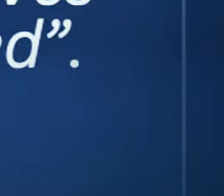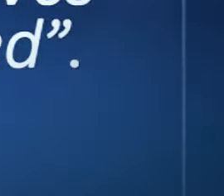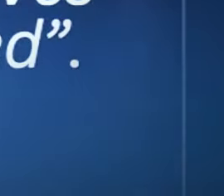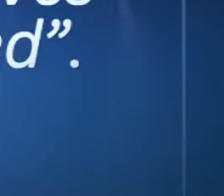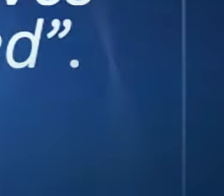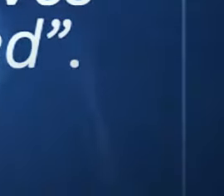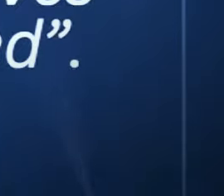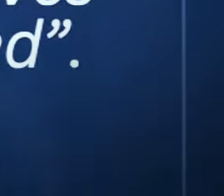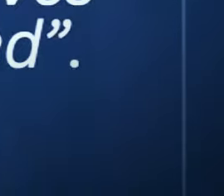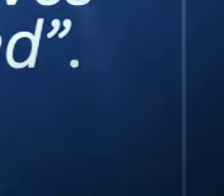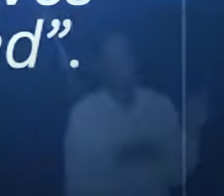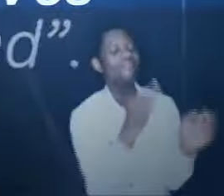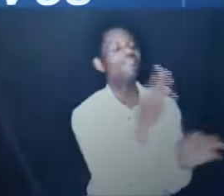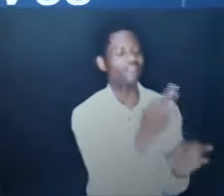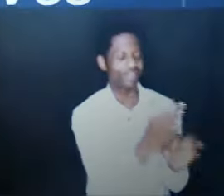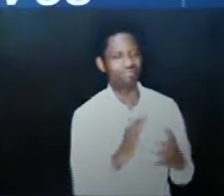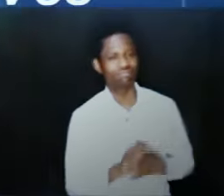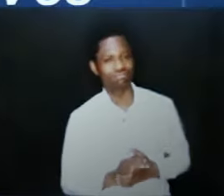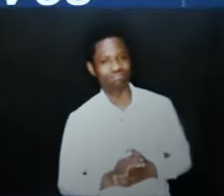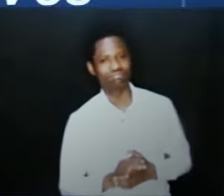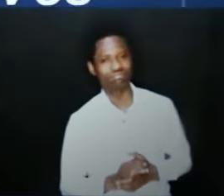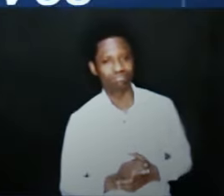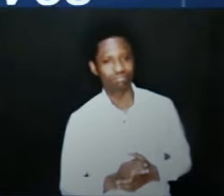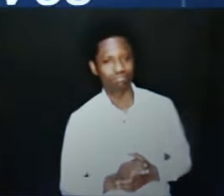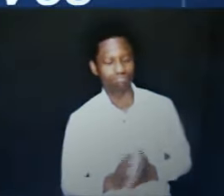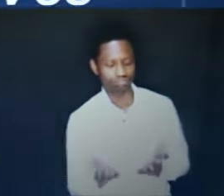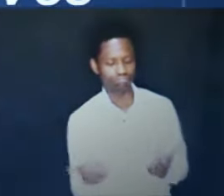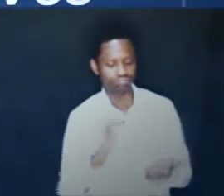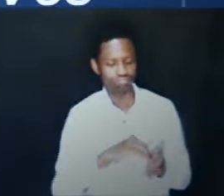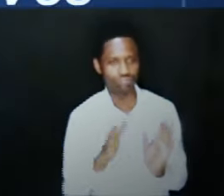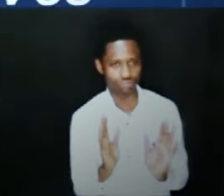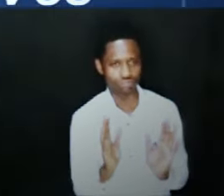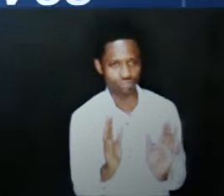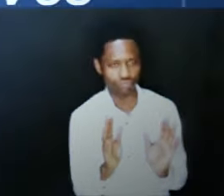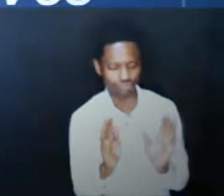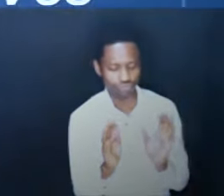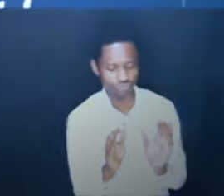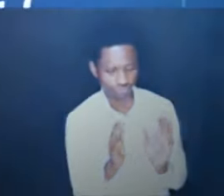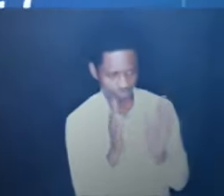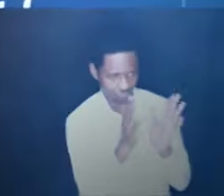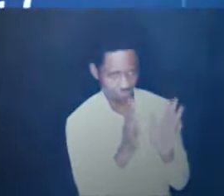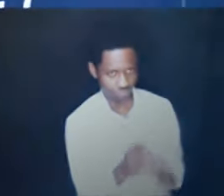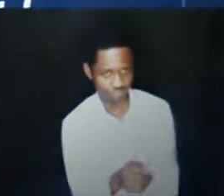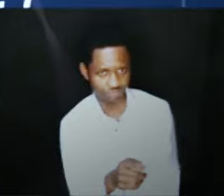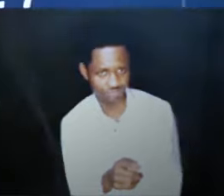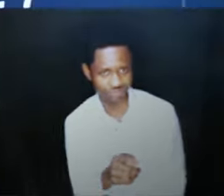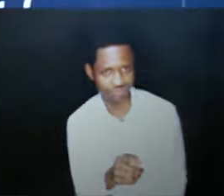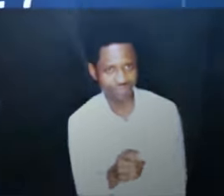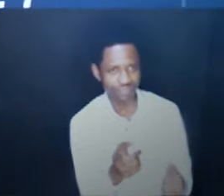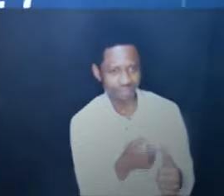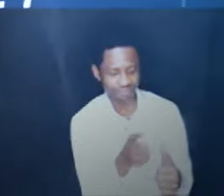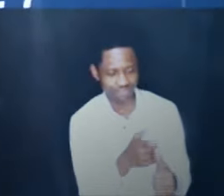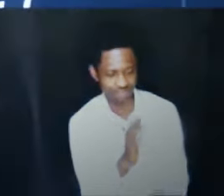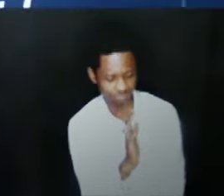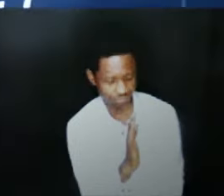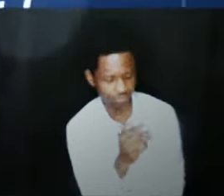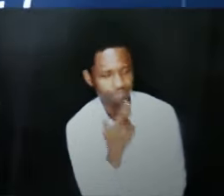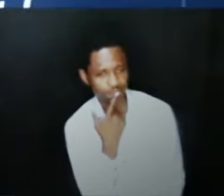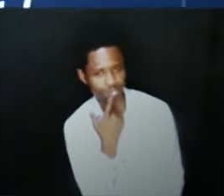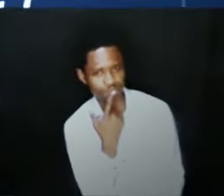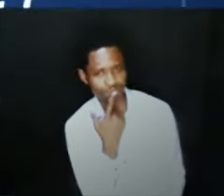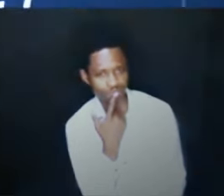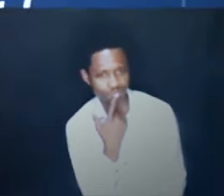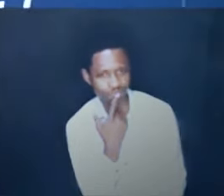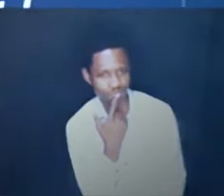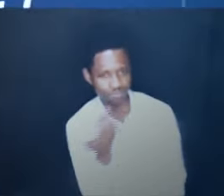differently. Let's go back to that. Don't go ahead. So let's take the first part. Yes. And